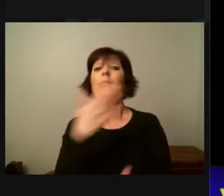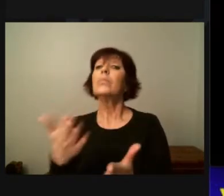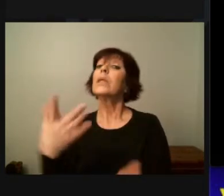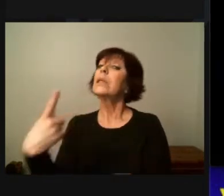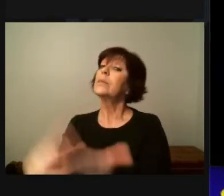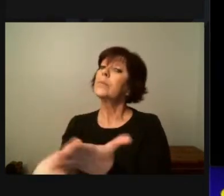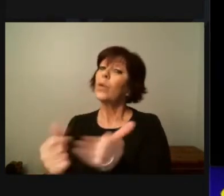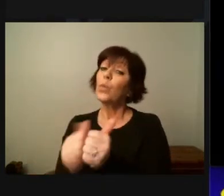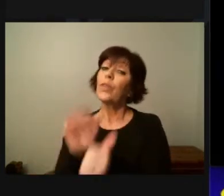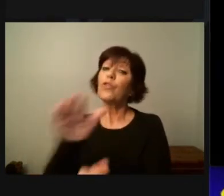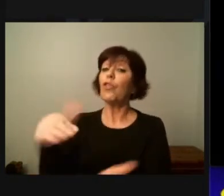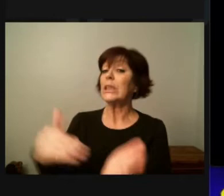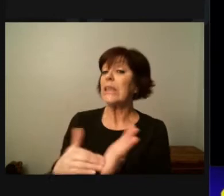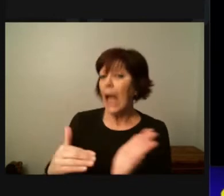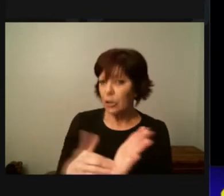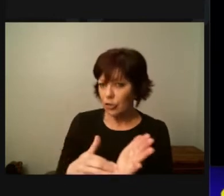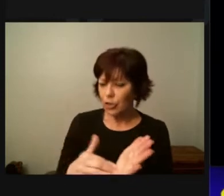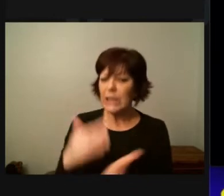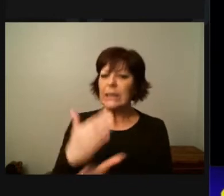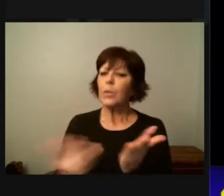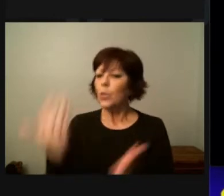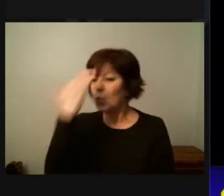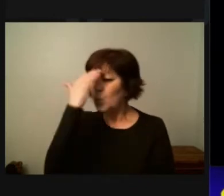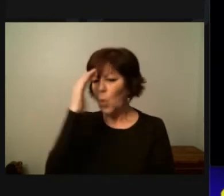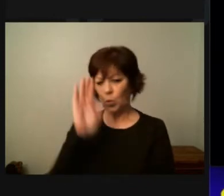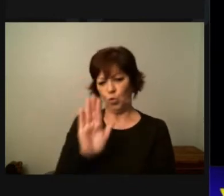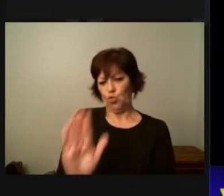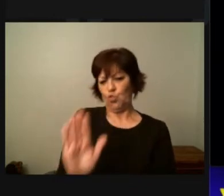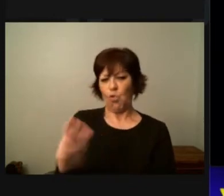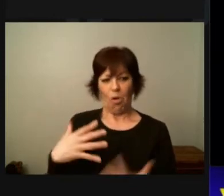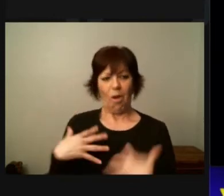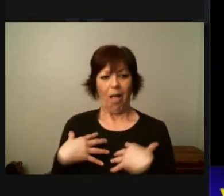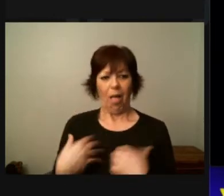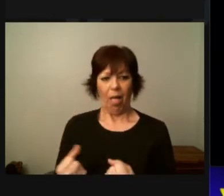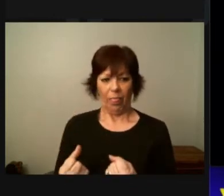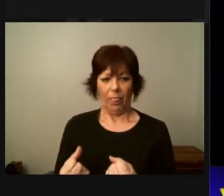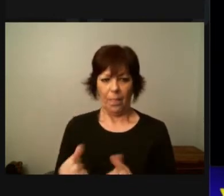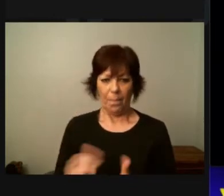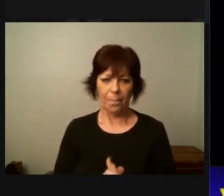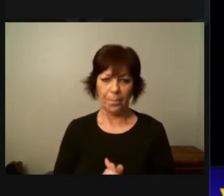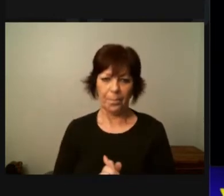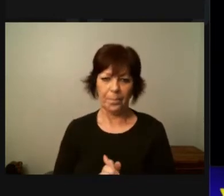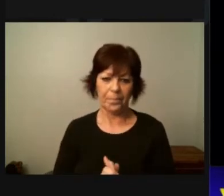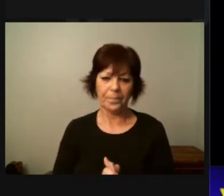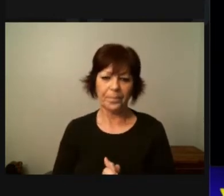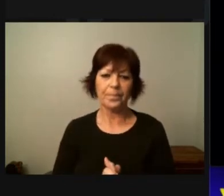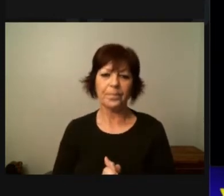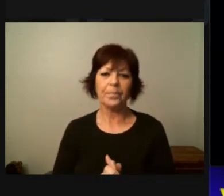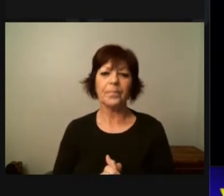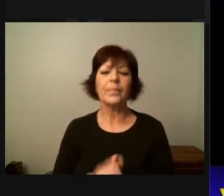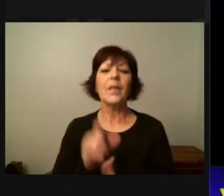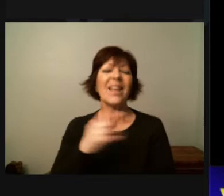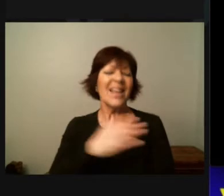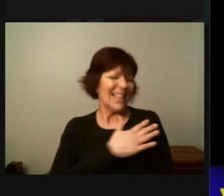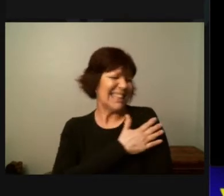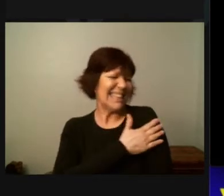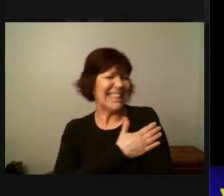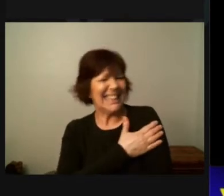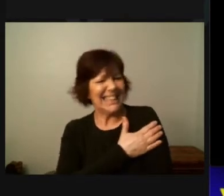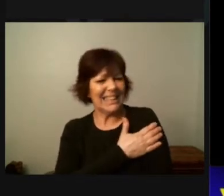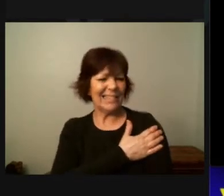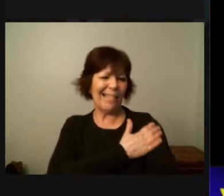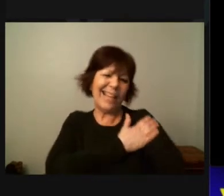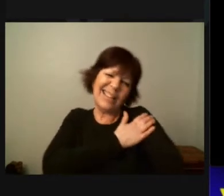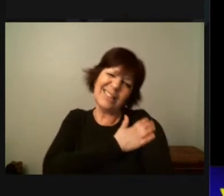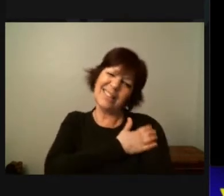care doctor or somebody who's on a medical care team. Okay, and a sore arm and stiffness